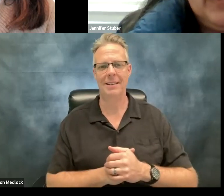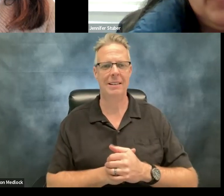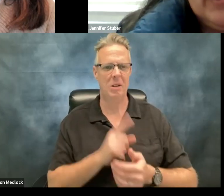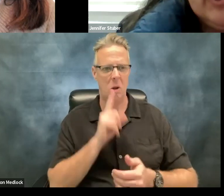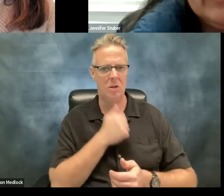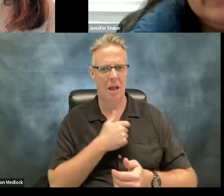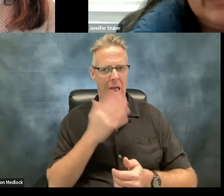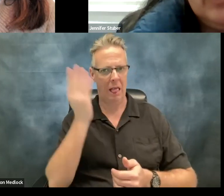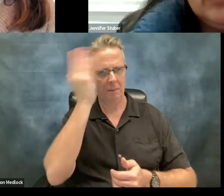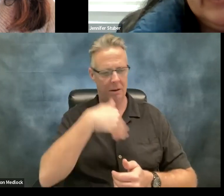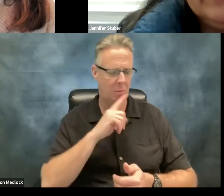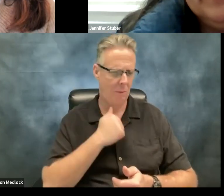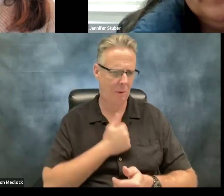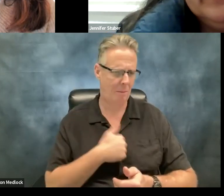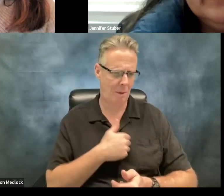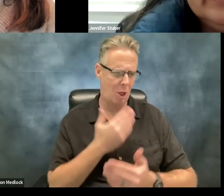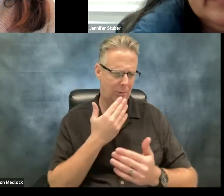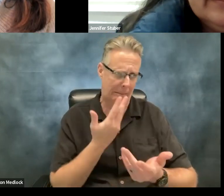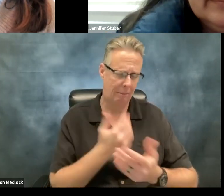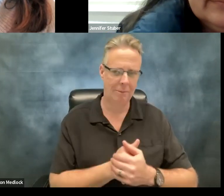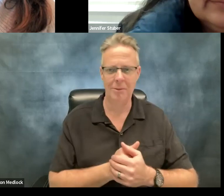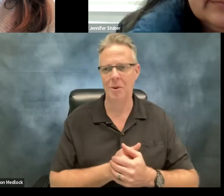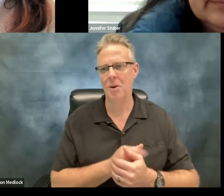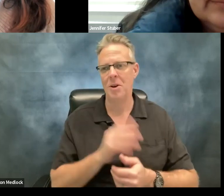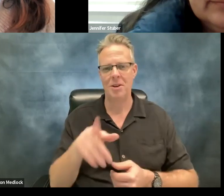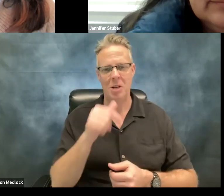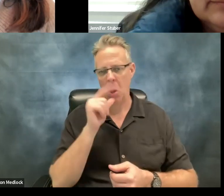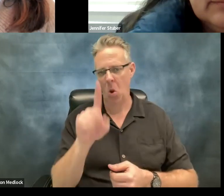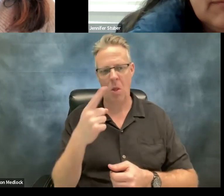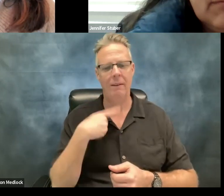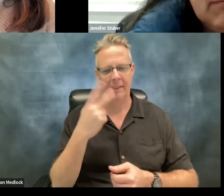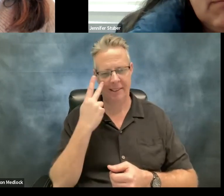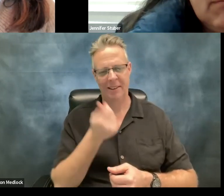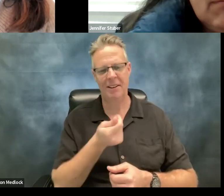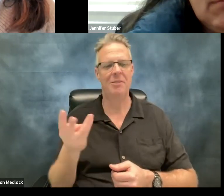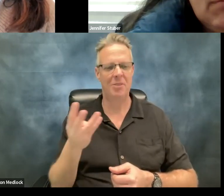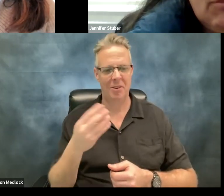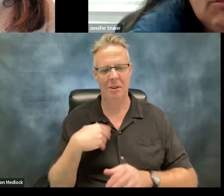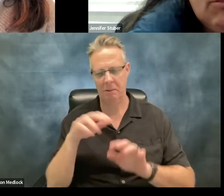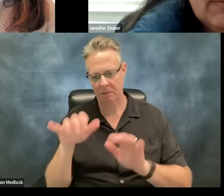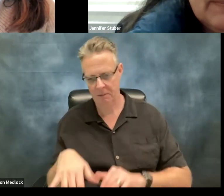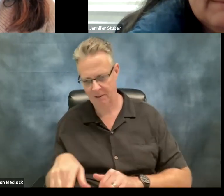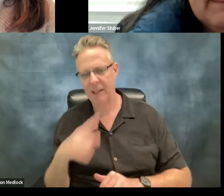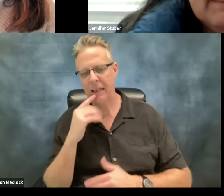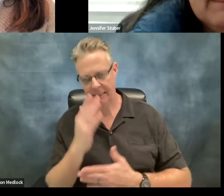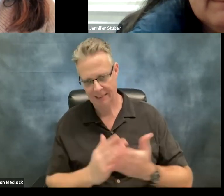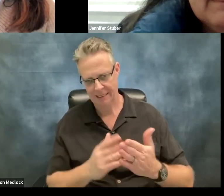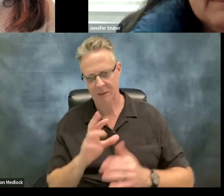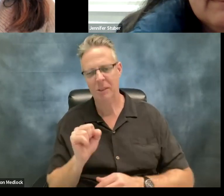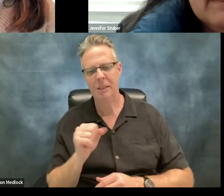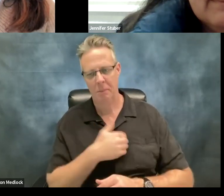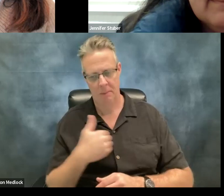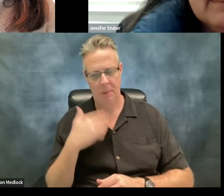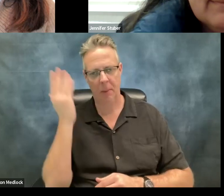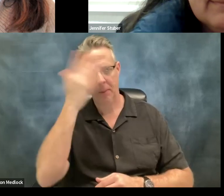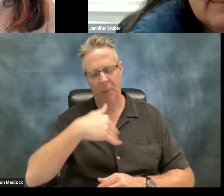it. My apologies. Thank you for doing it. You're not alone, Jen. I see a few notes in my chat box that a few CRIS committee members